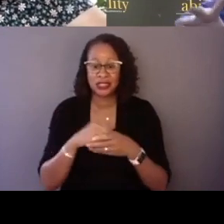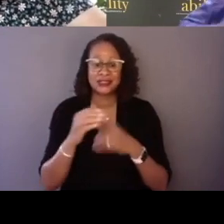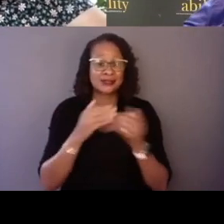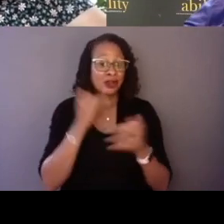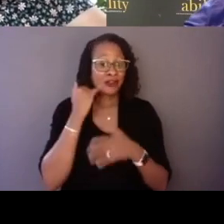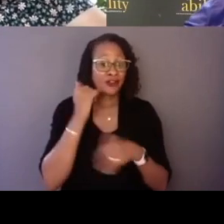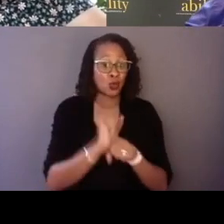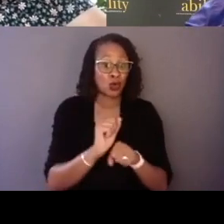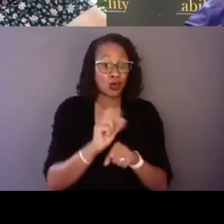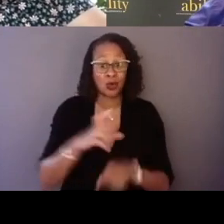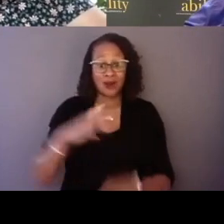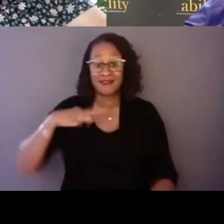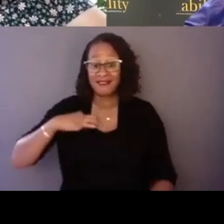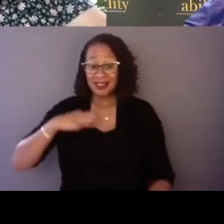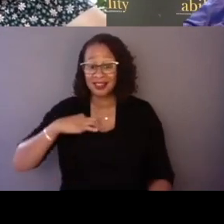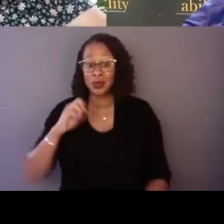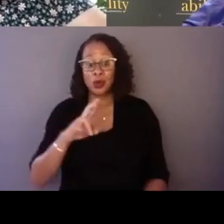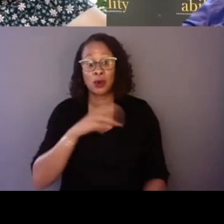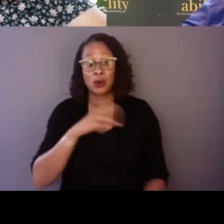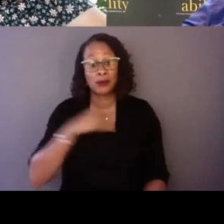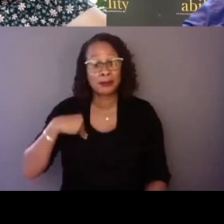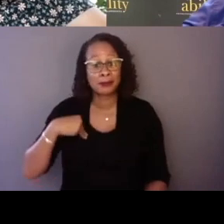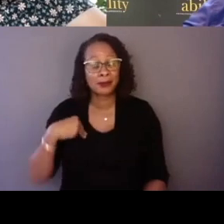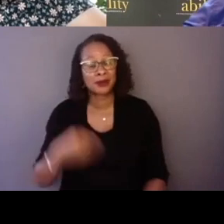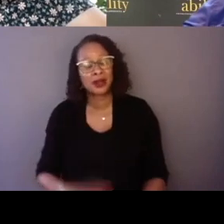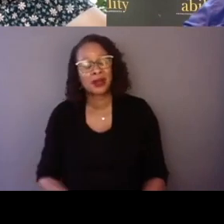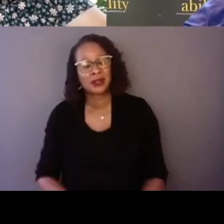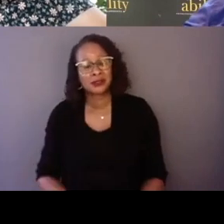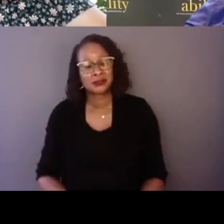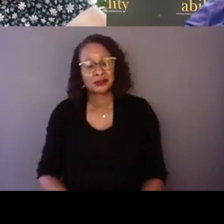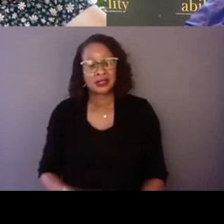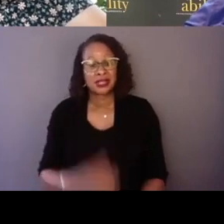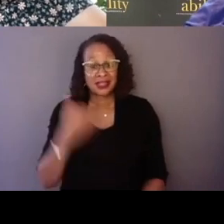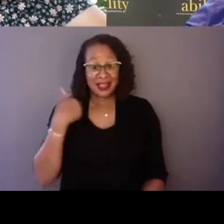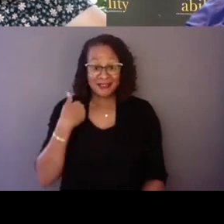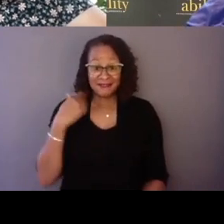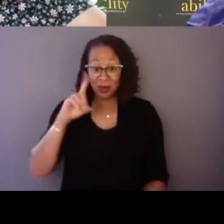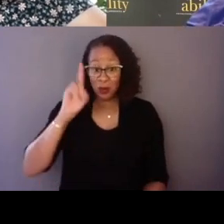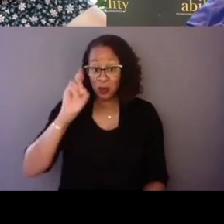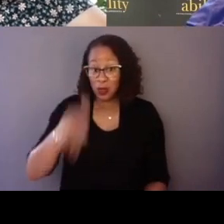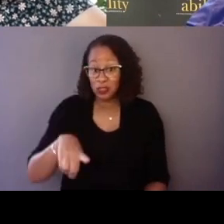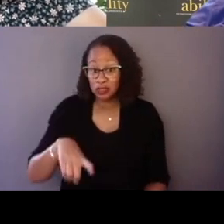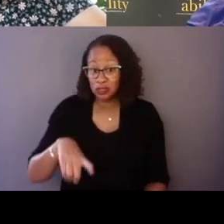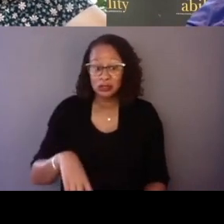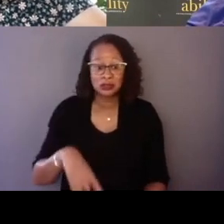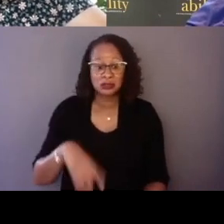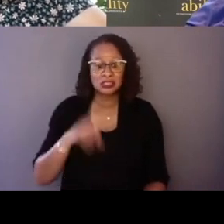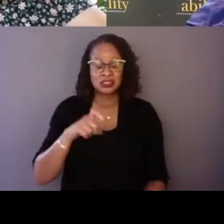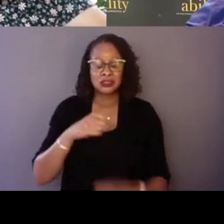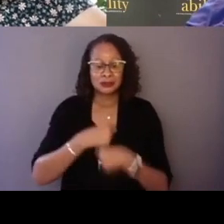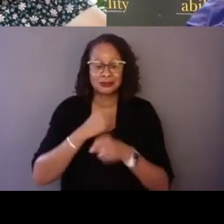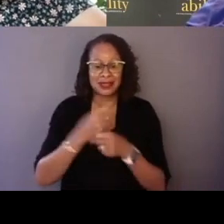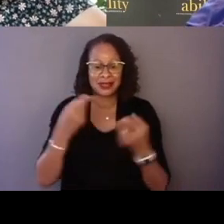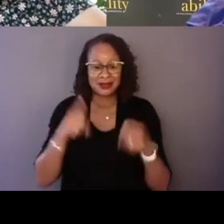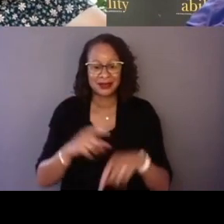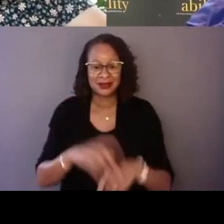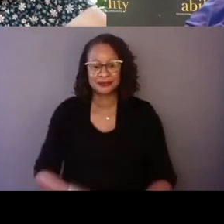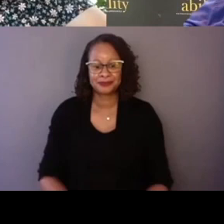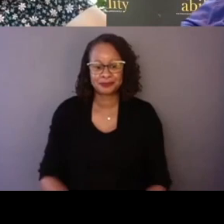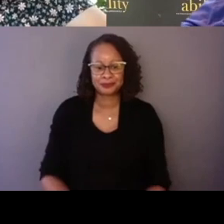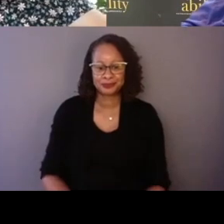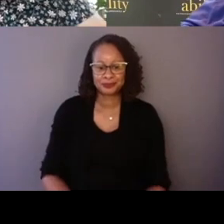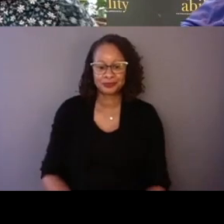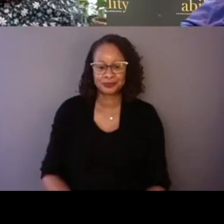there, whether you're a member there. So if there are questions, you have to make that happen. I see there's some questions in the question box